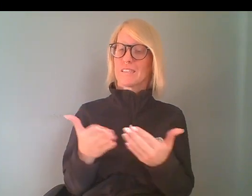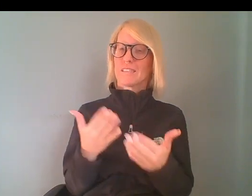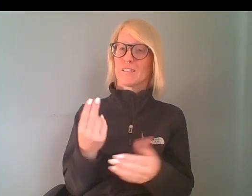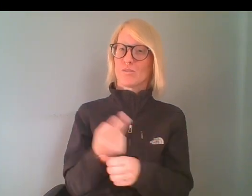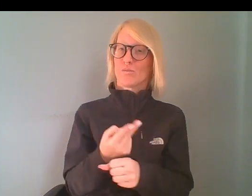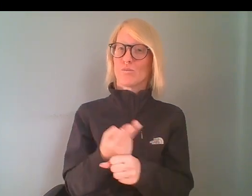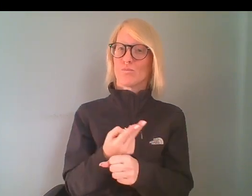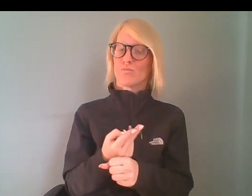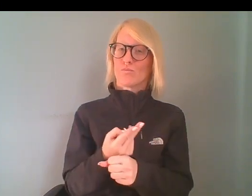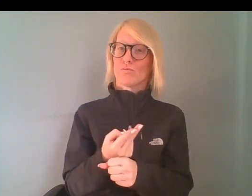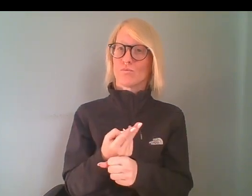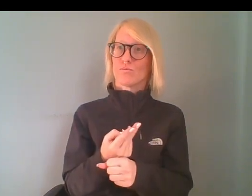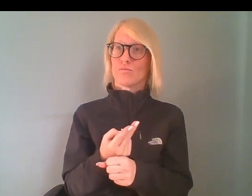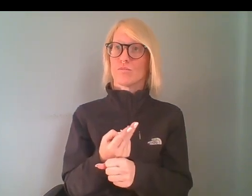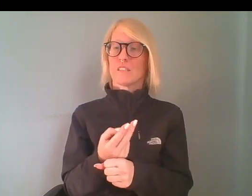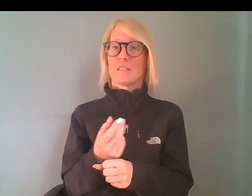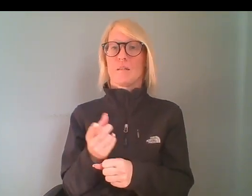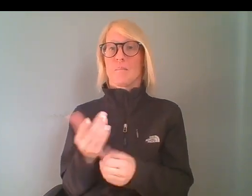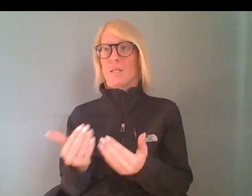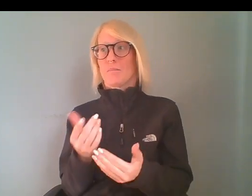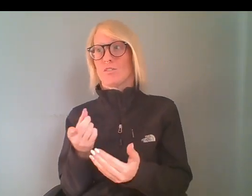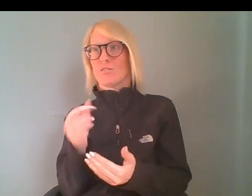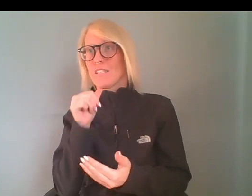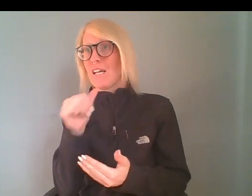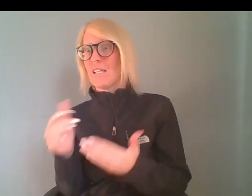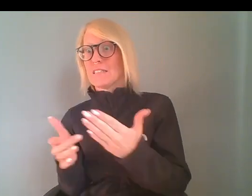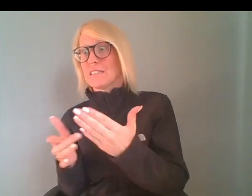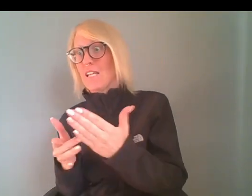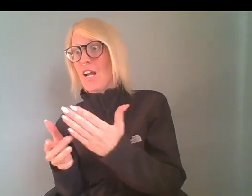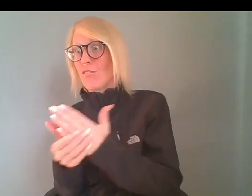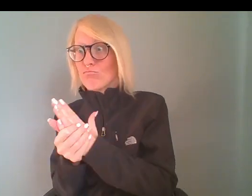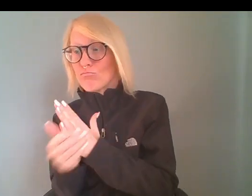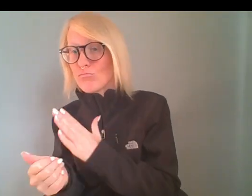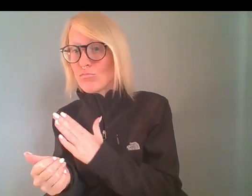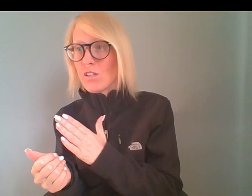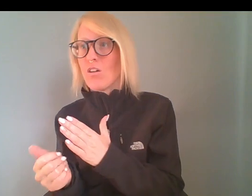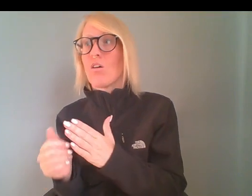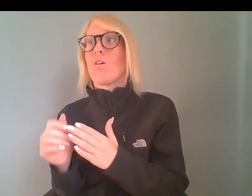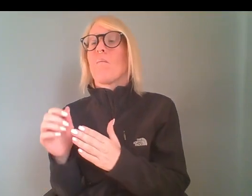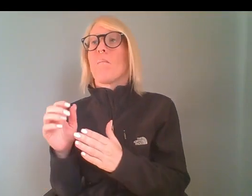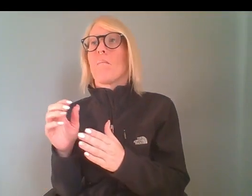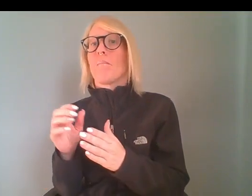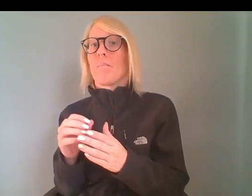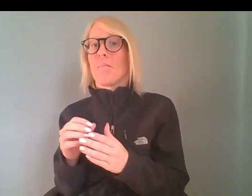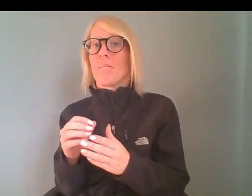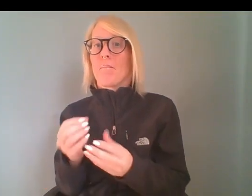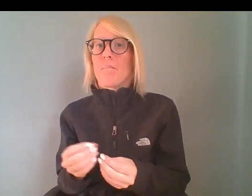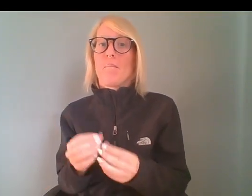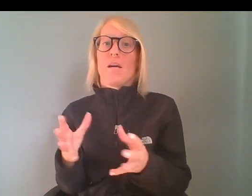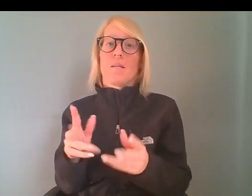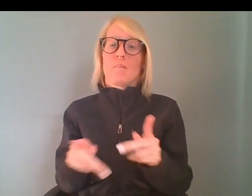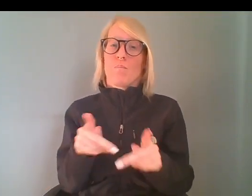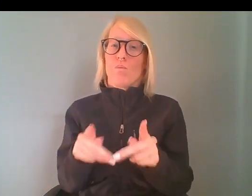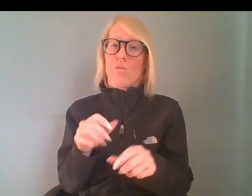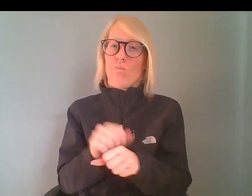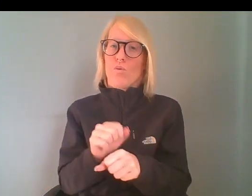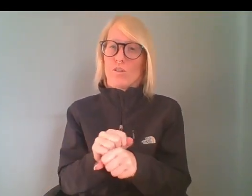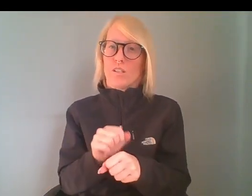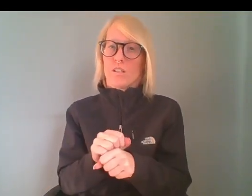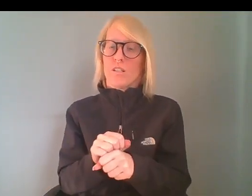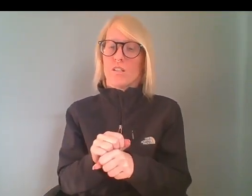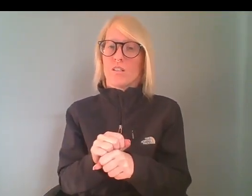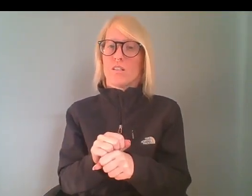if you're not a tech person or you've got multiple people that are going to be working on it, this is definitely a great one, I think, for people to